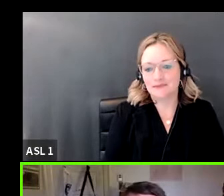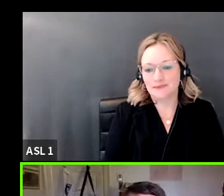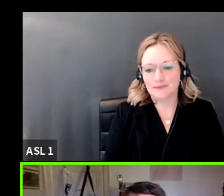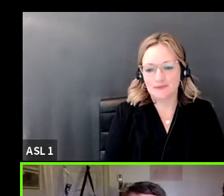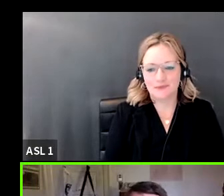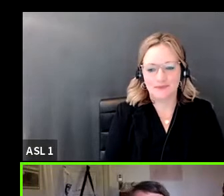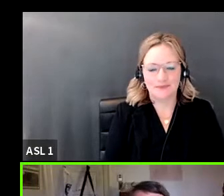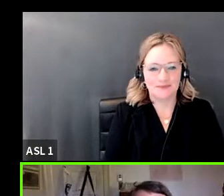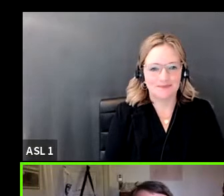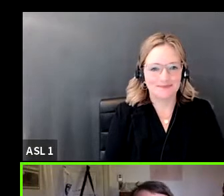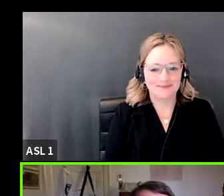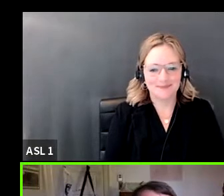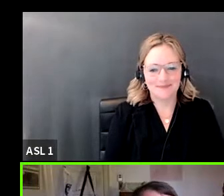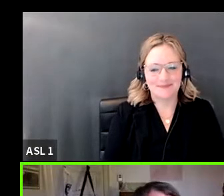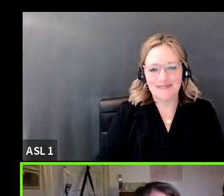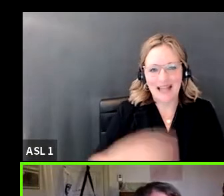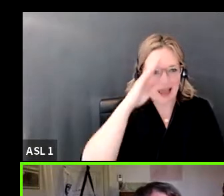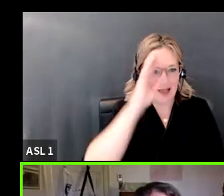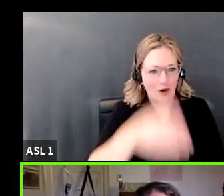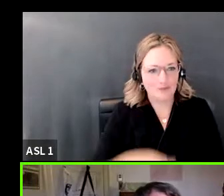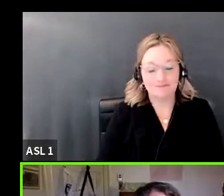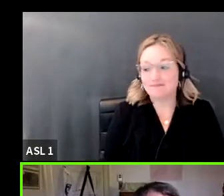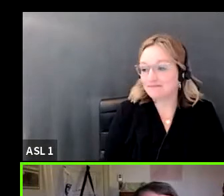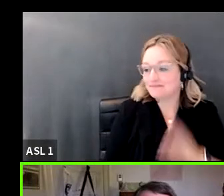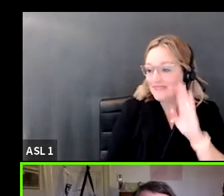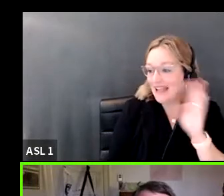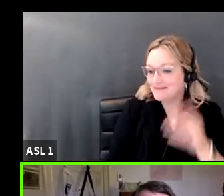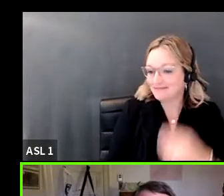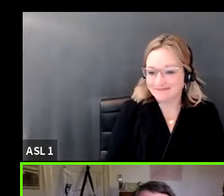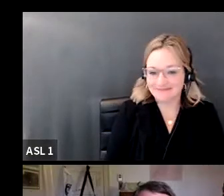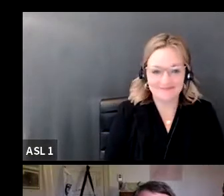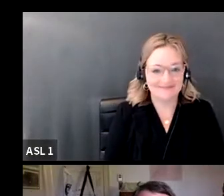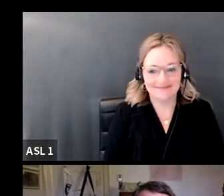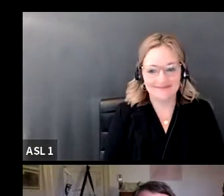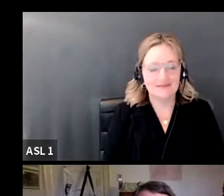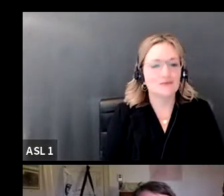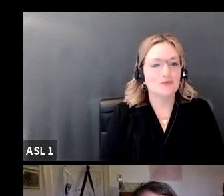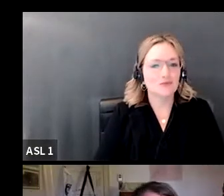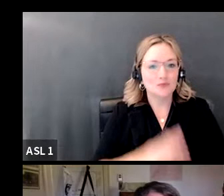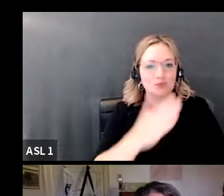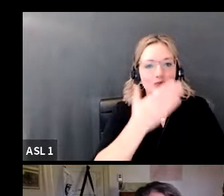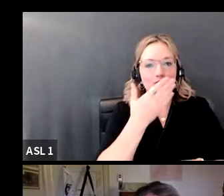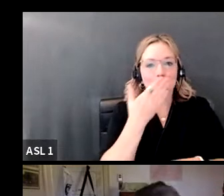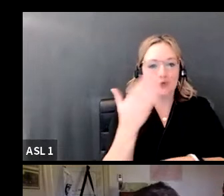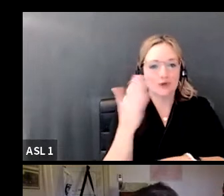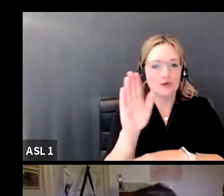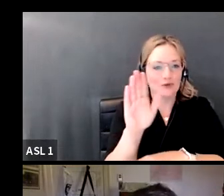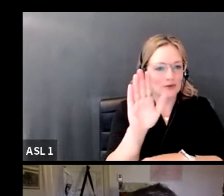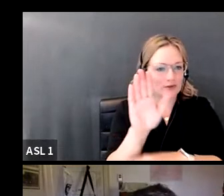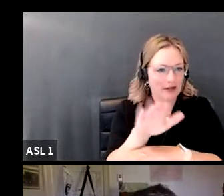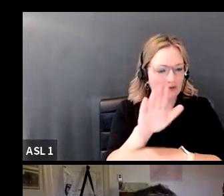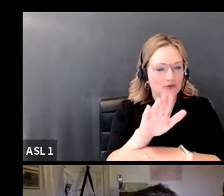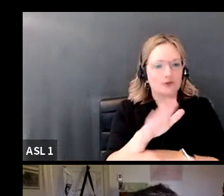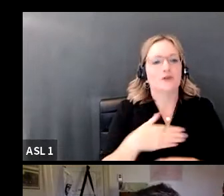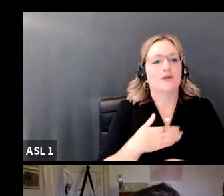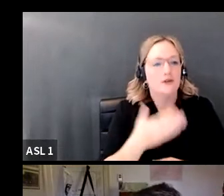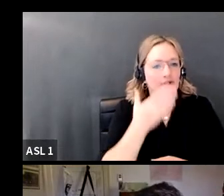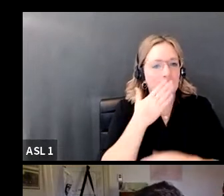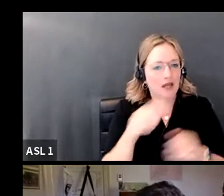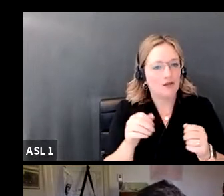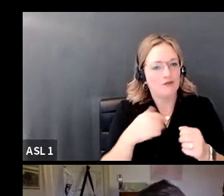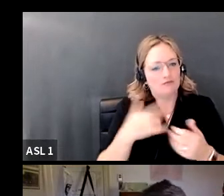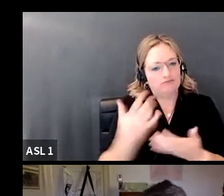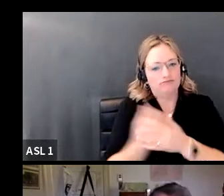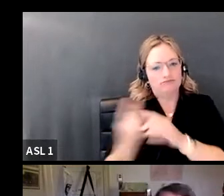hello hi good afternoon and thank you for the opportunity to make a brief presentation